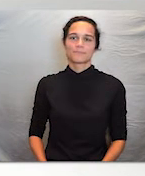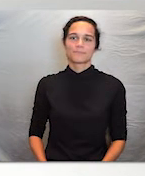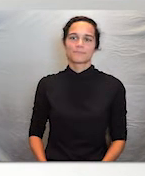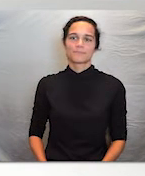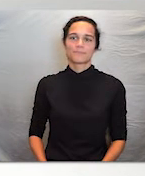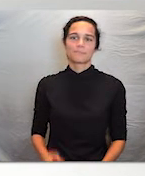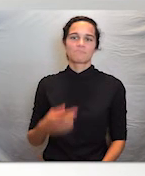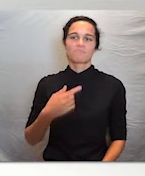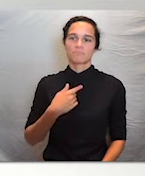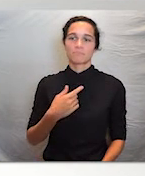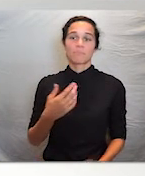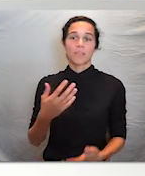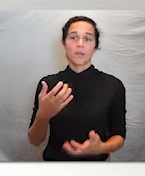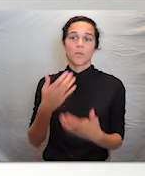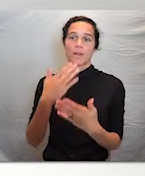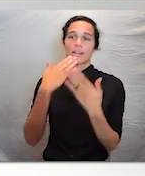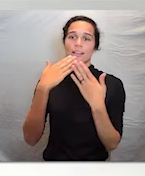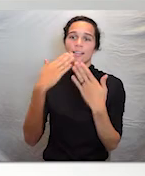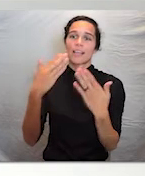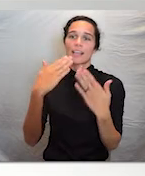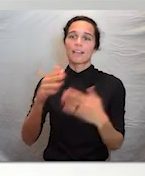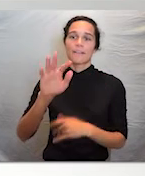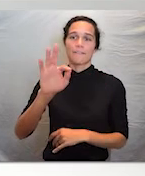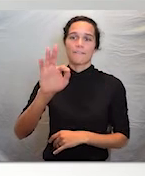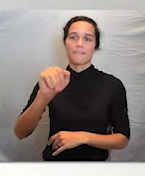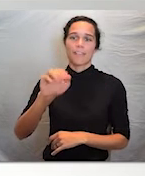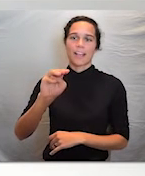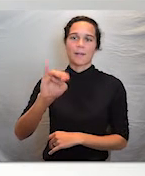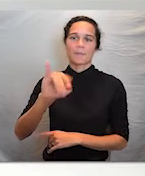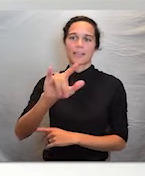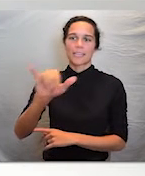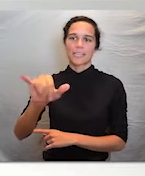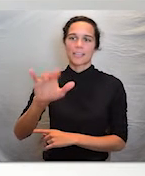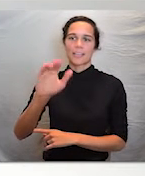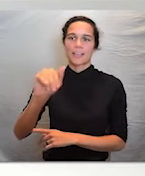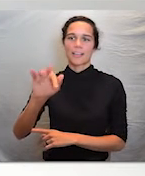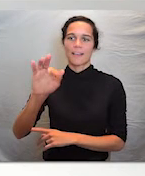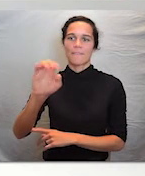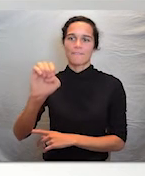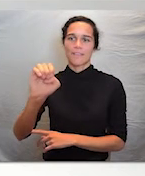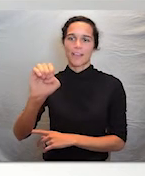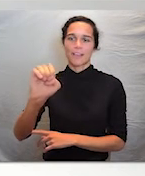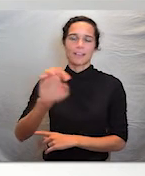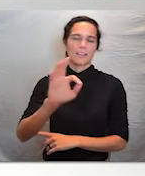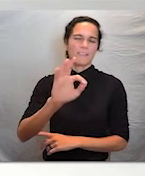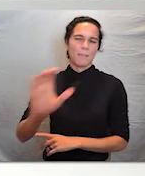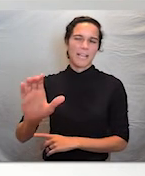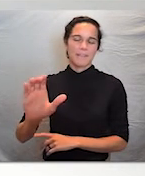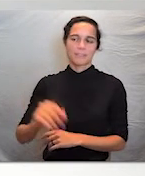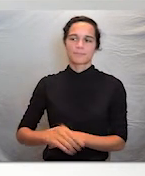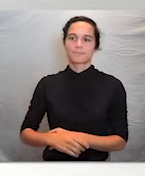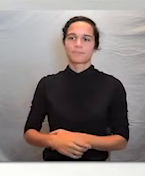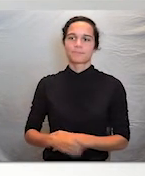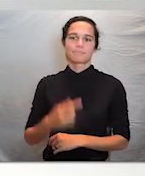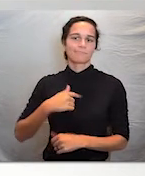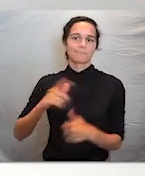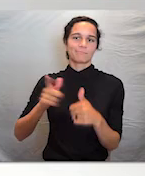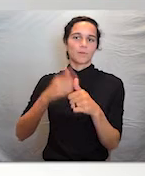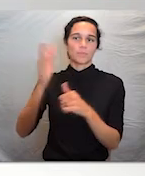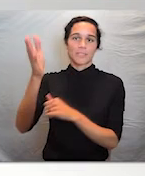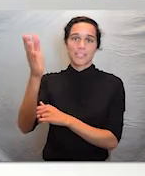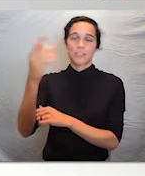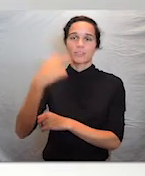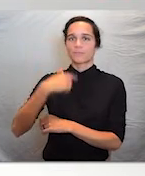quick thank you to the Family Cafe for my first presentation as a presenter